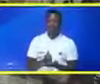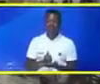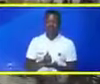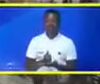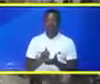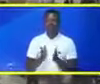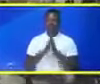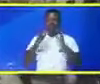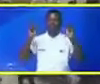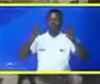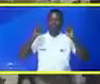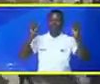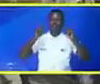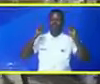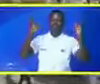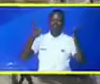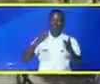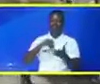Hallelujah.